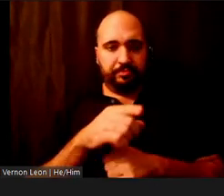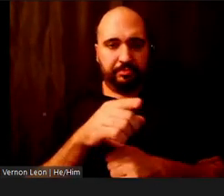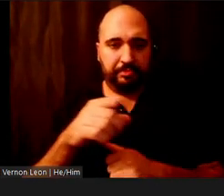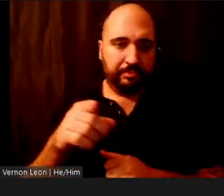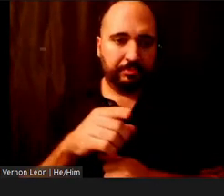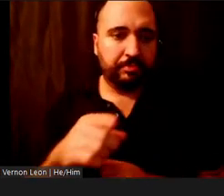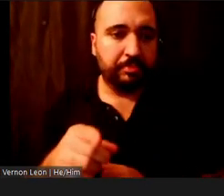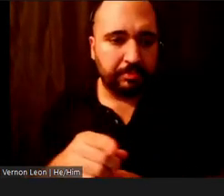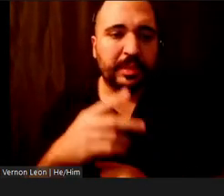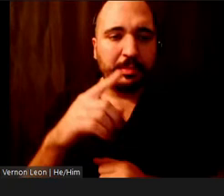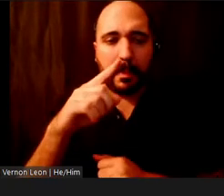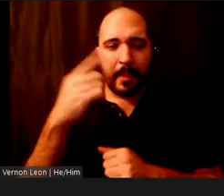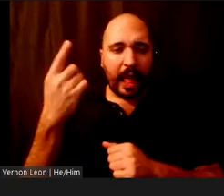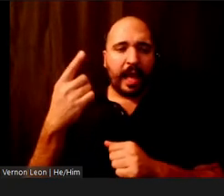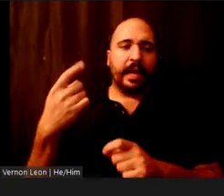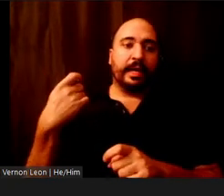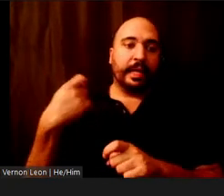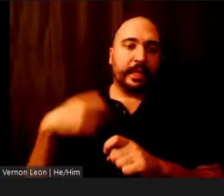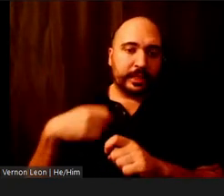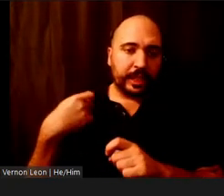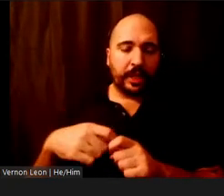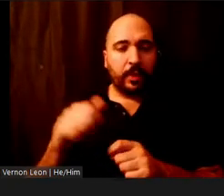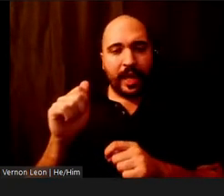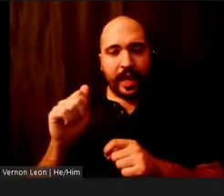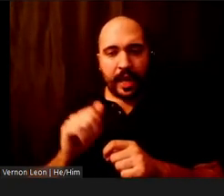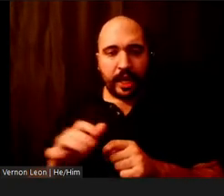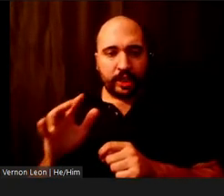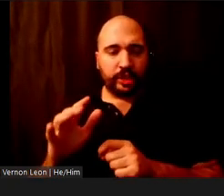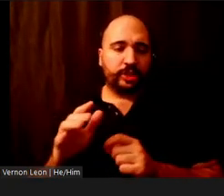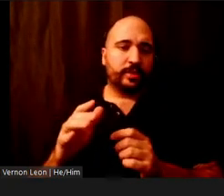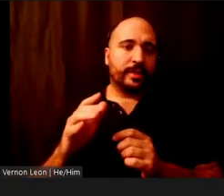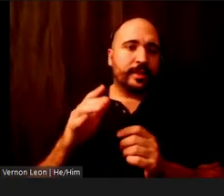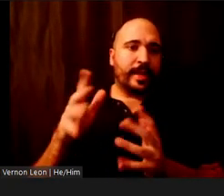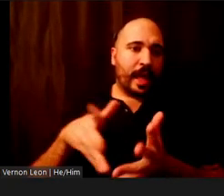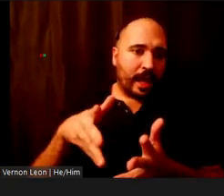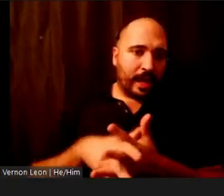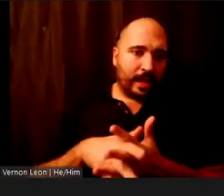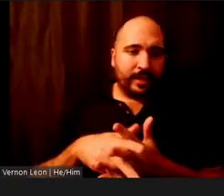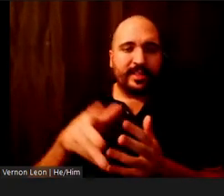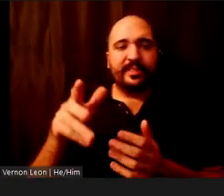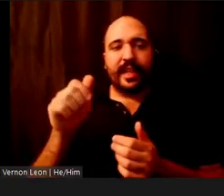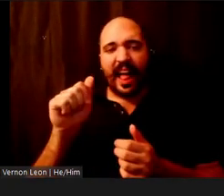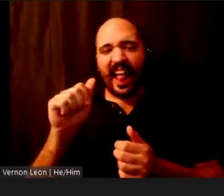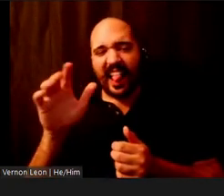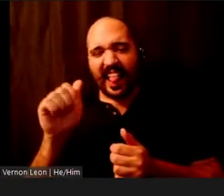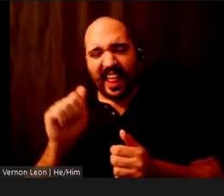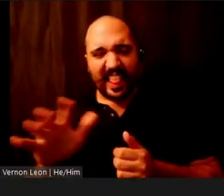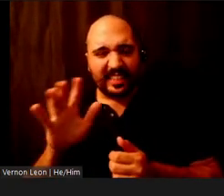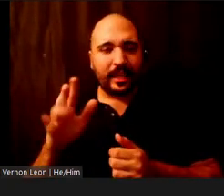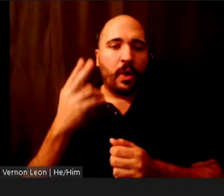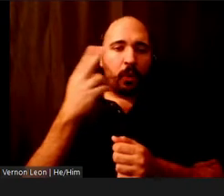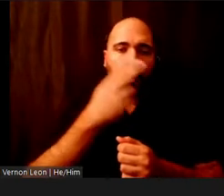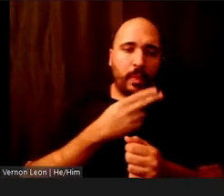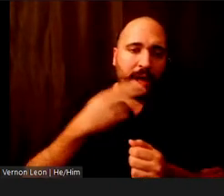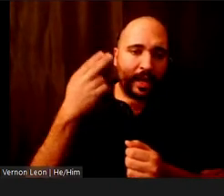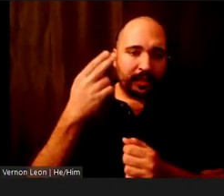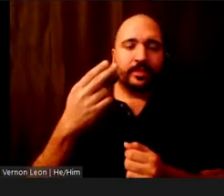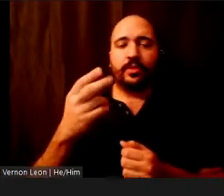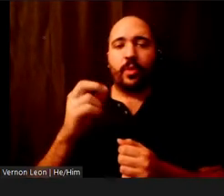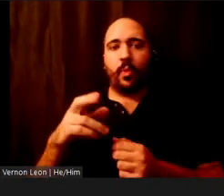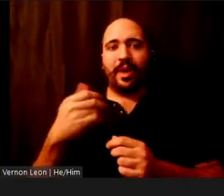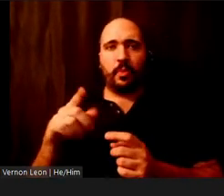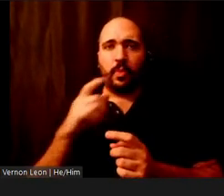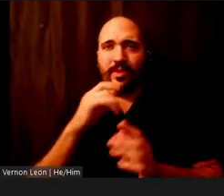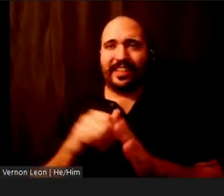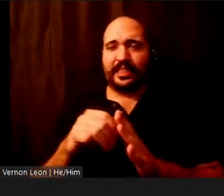Asian or Asian American, American Indian, Alaskan Native, Native Hawaiian or Pacific Islander, or individuals identified as some other